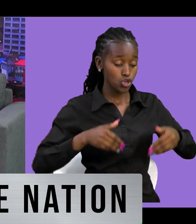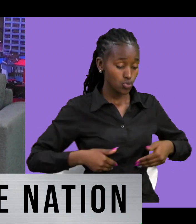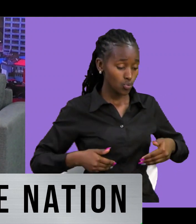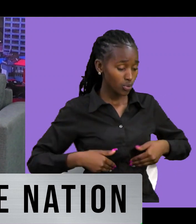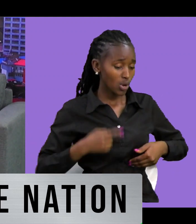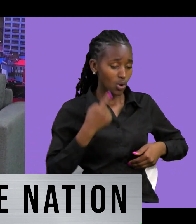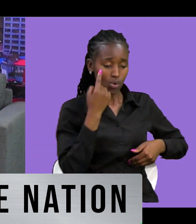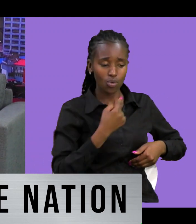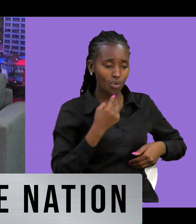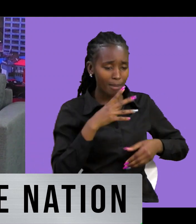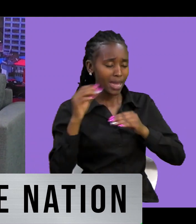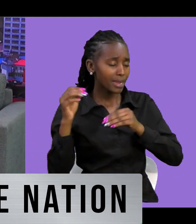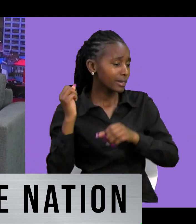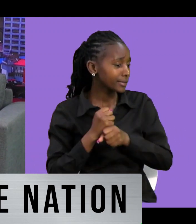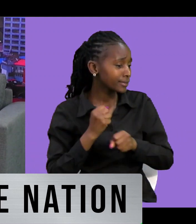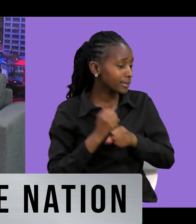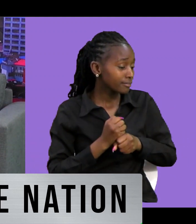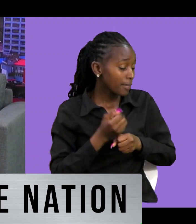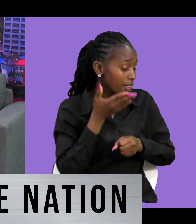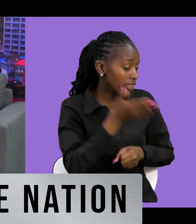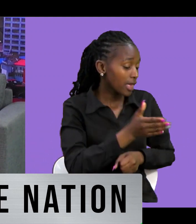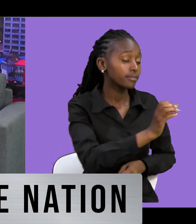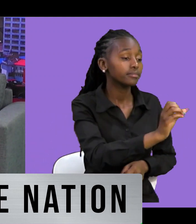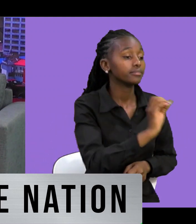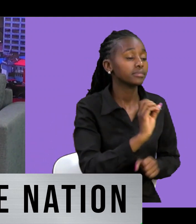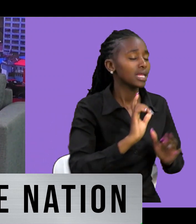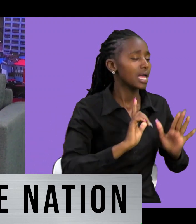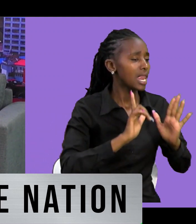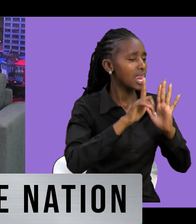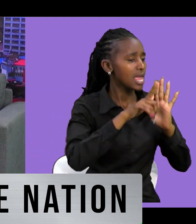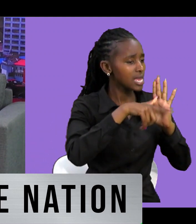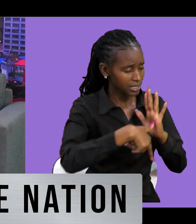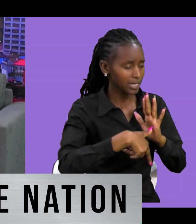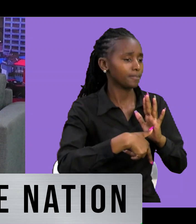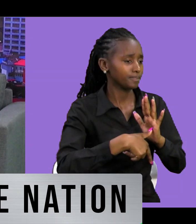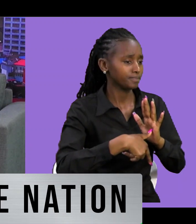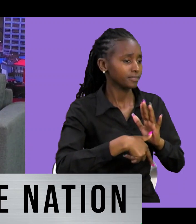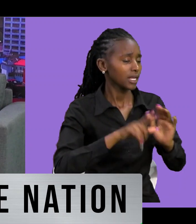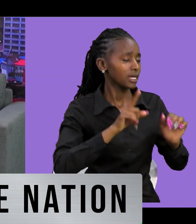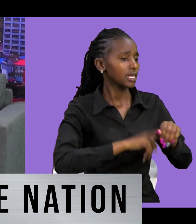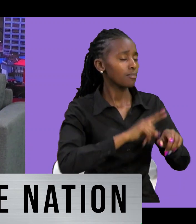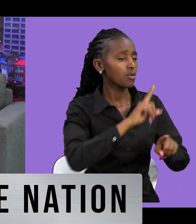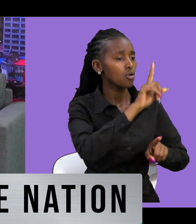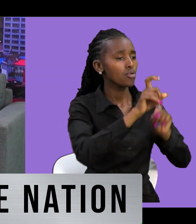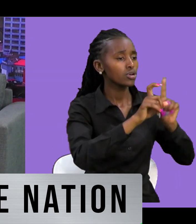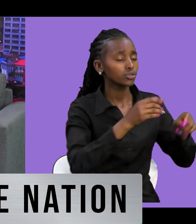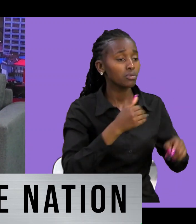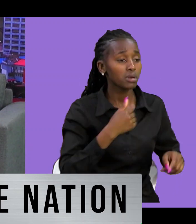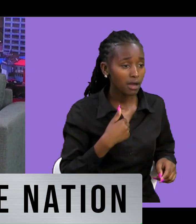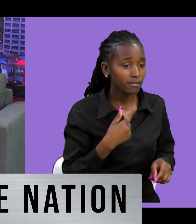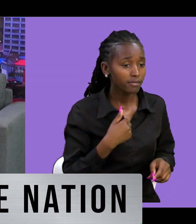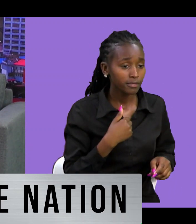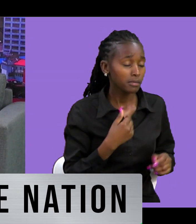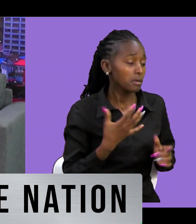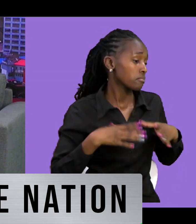there. So when they raise the question finally, now, Soko Ama Stadium, you hear